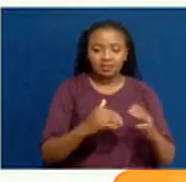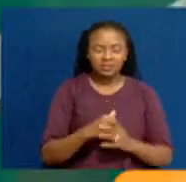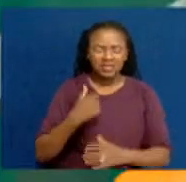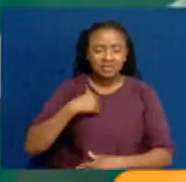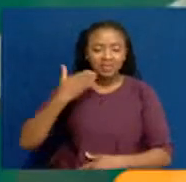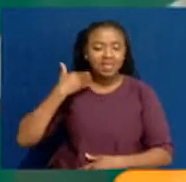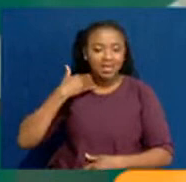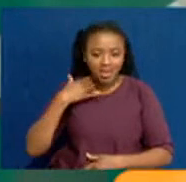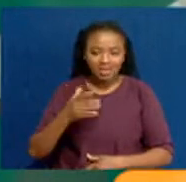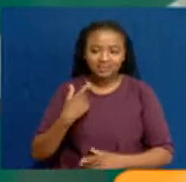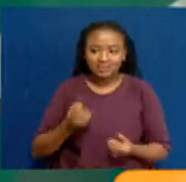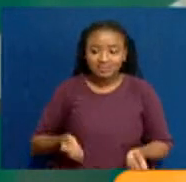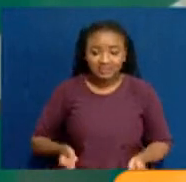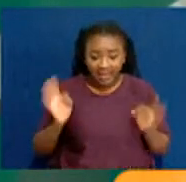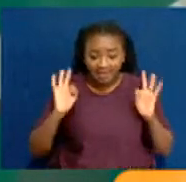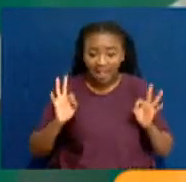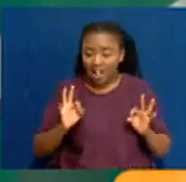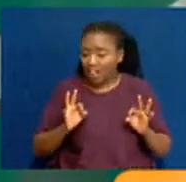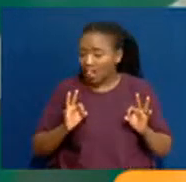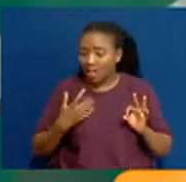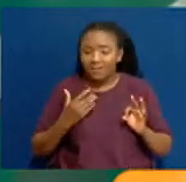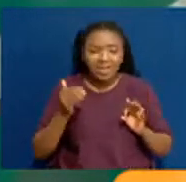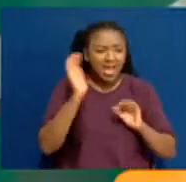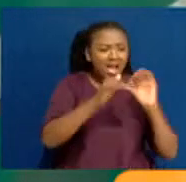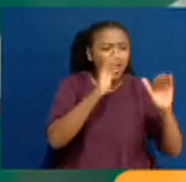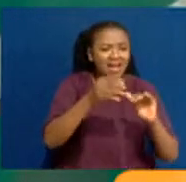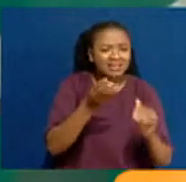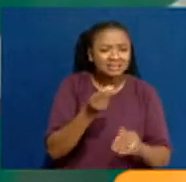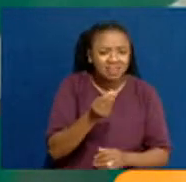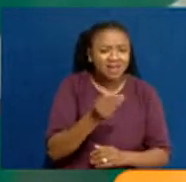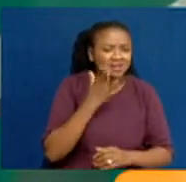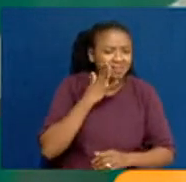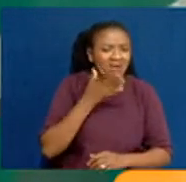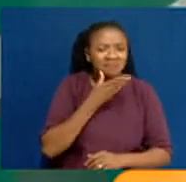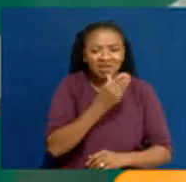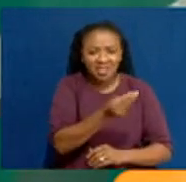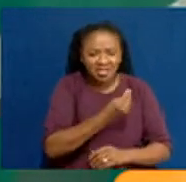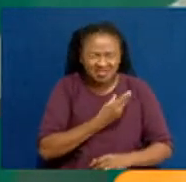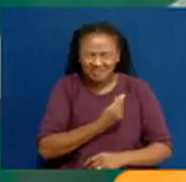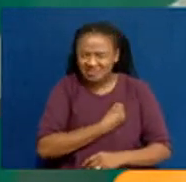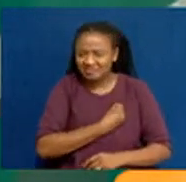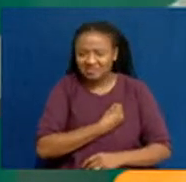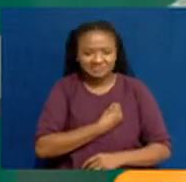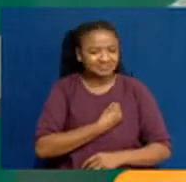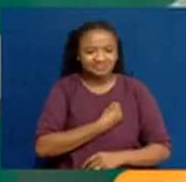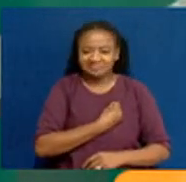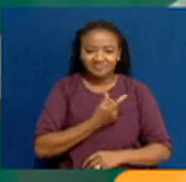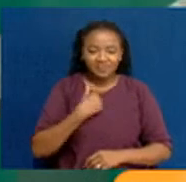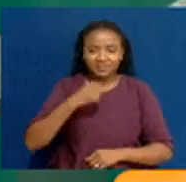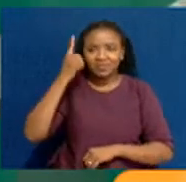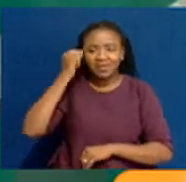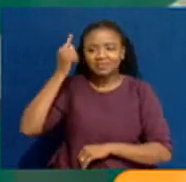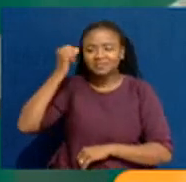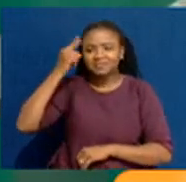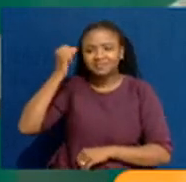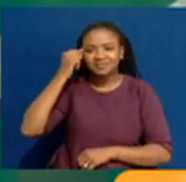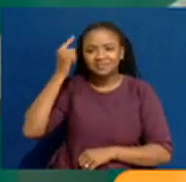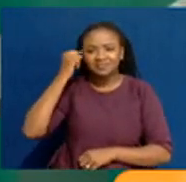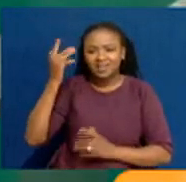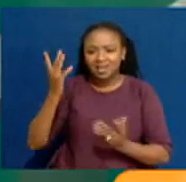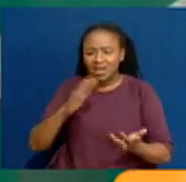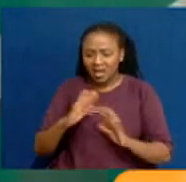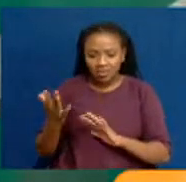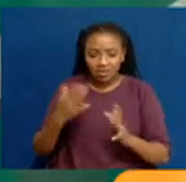money. And so, of course, I started thinking of a hustle back then. Farming sounded like an alternative because I was born and